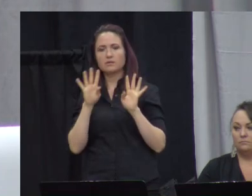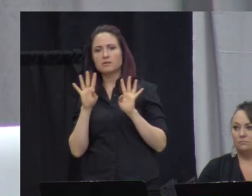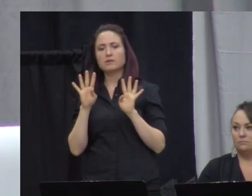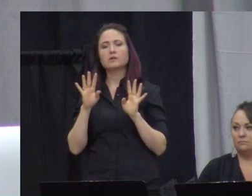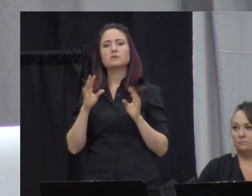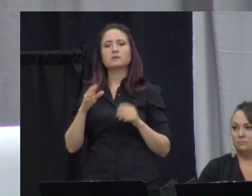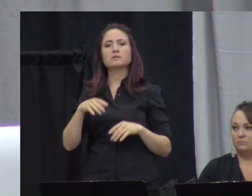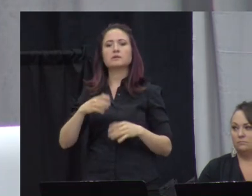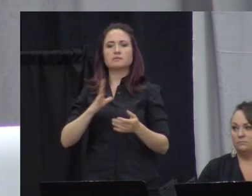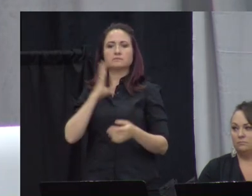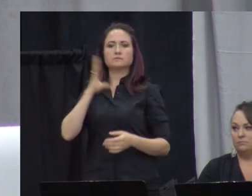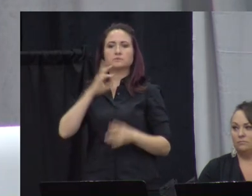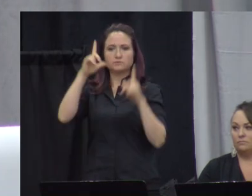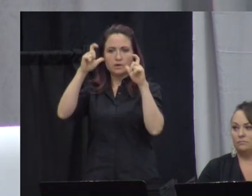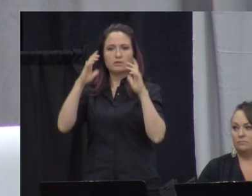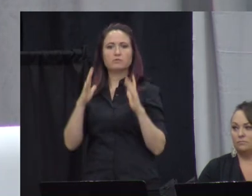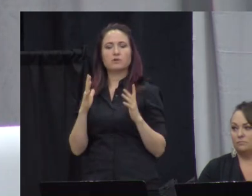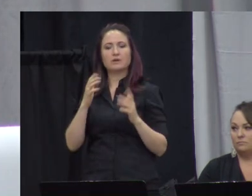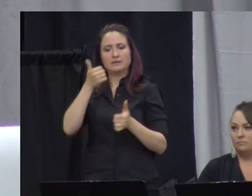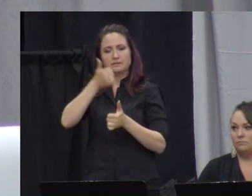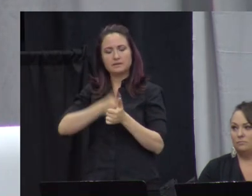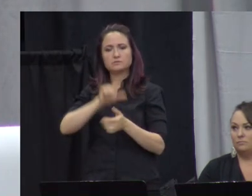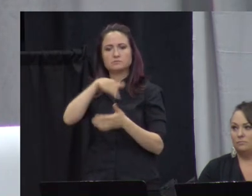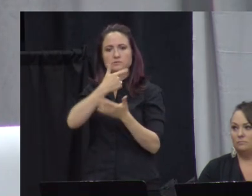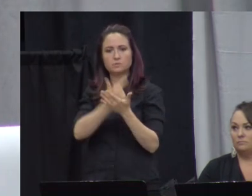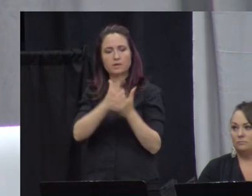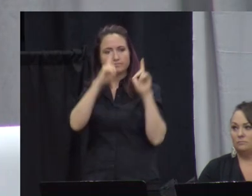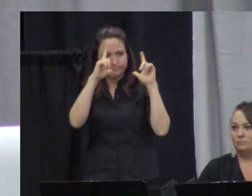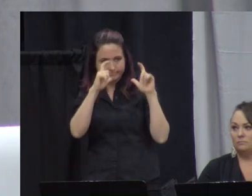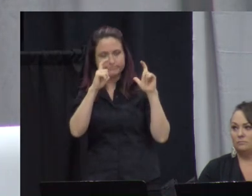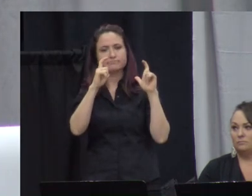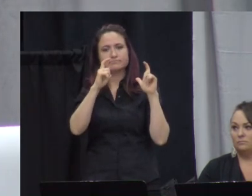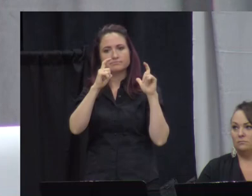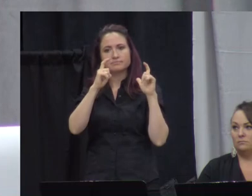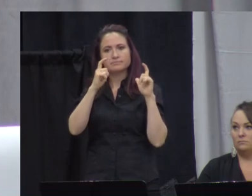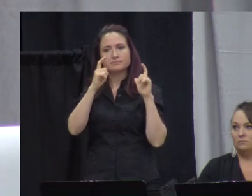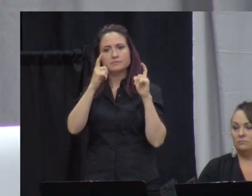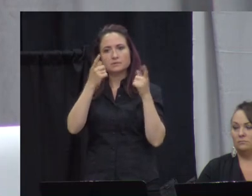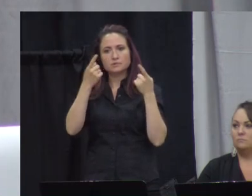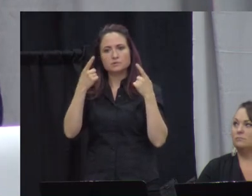photographer will be taking a picture of each graduate receiving a diploma.